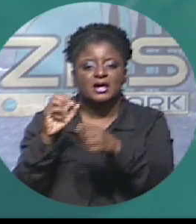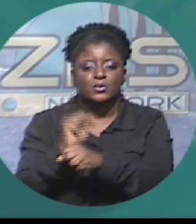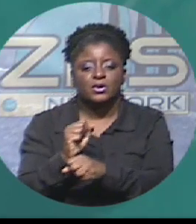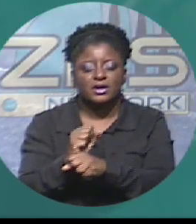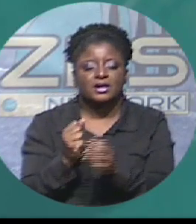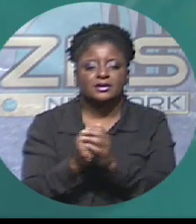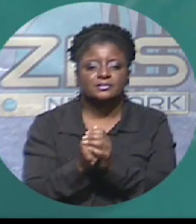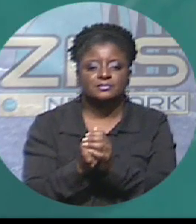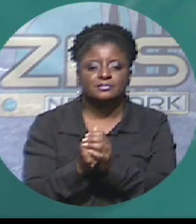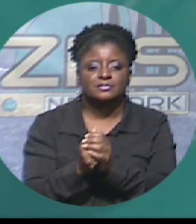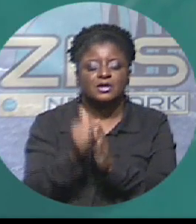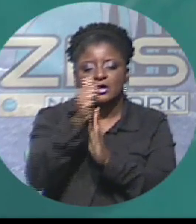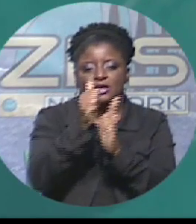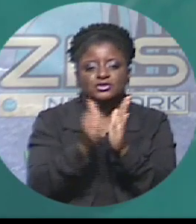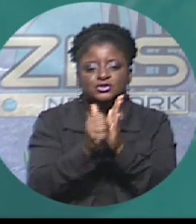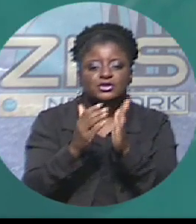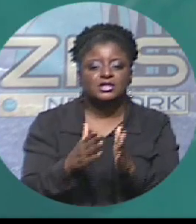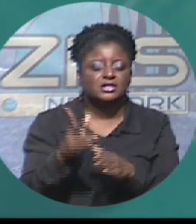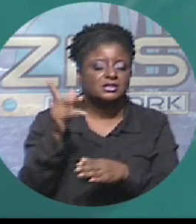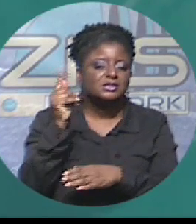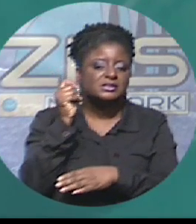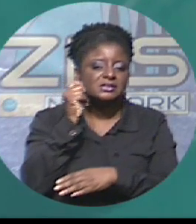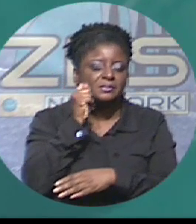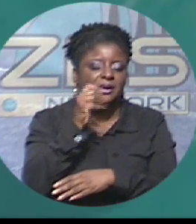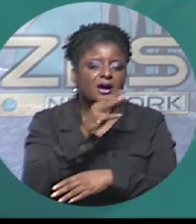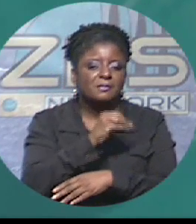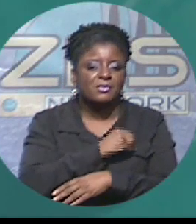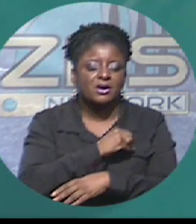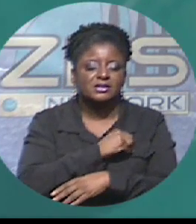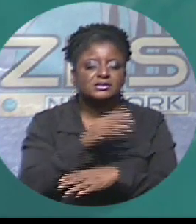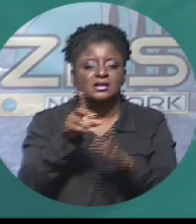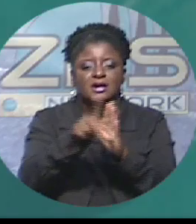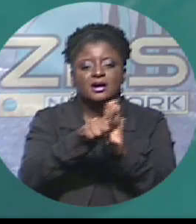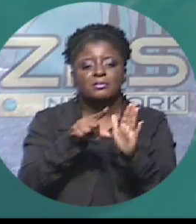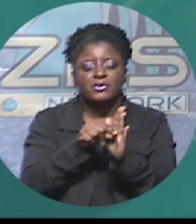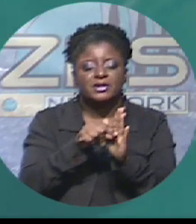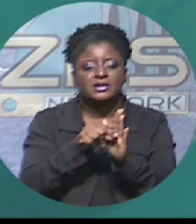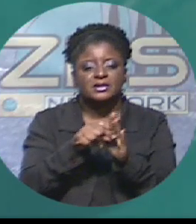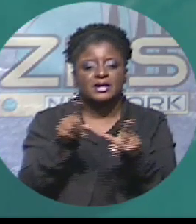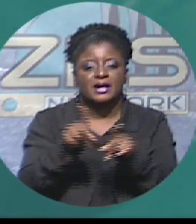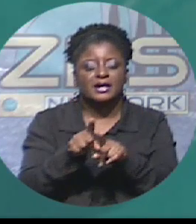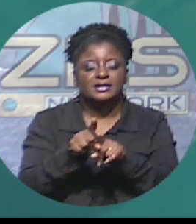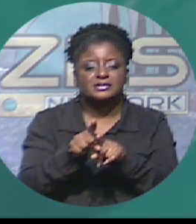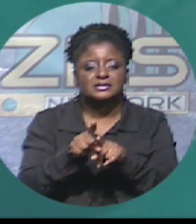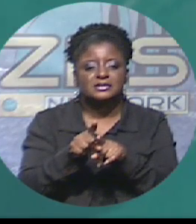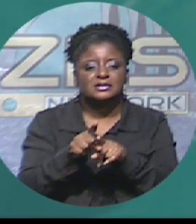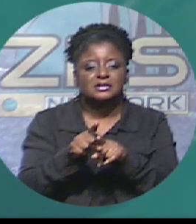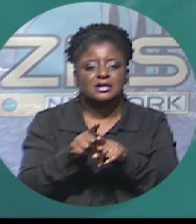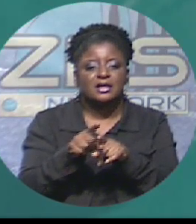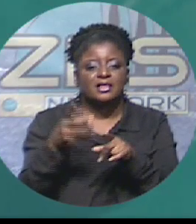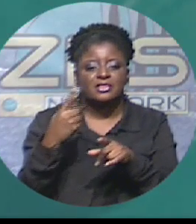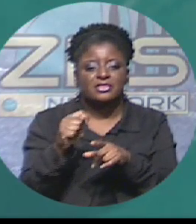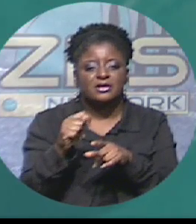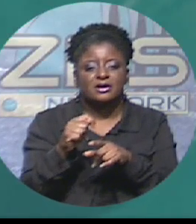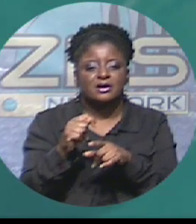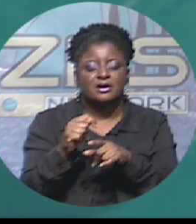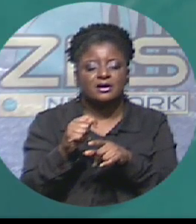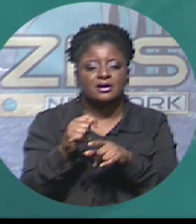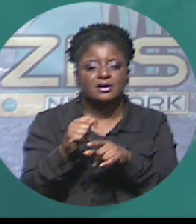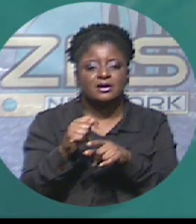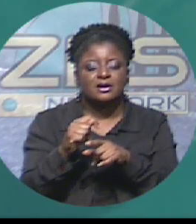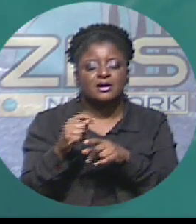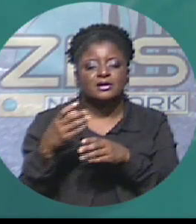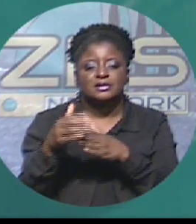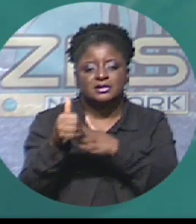Attorney Tamar Moss has been appointed as the Bahamas' country coordinator for the Commonwealth Youth Ambassadors Peace Network, also known as